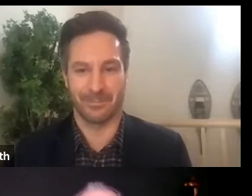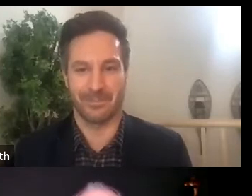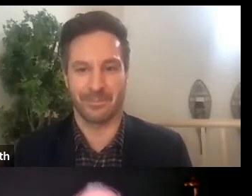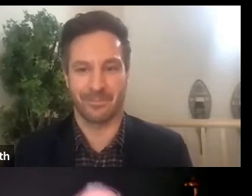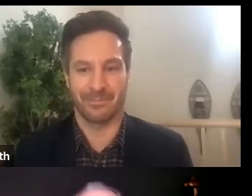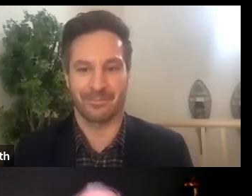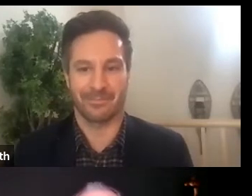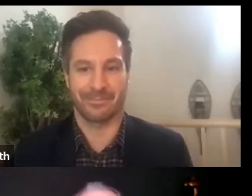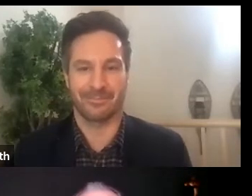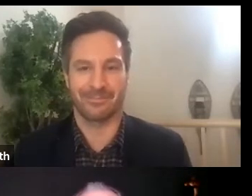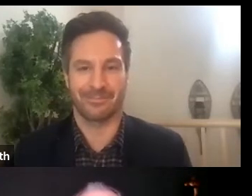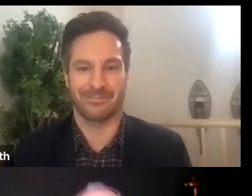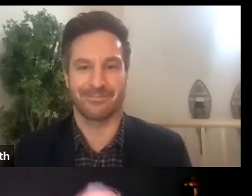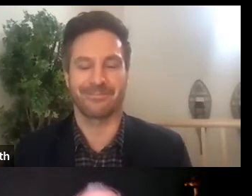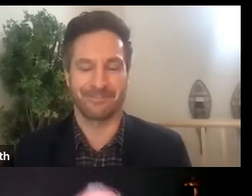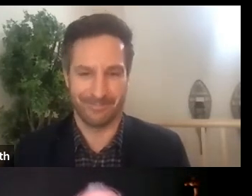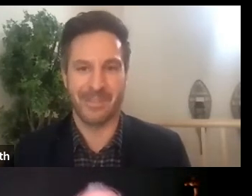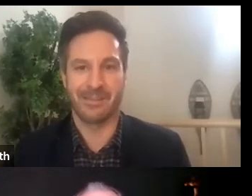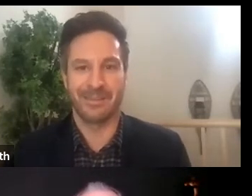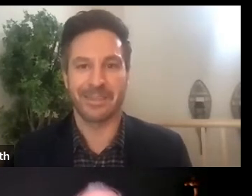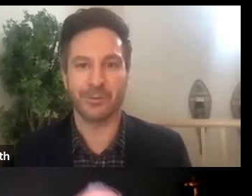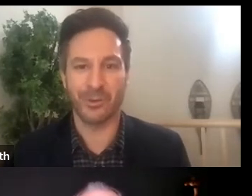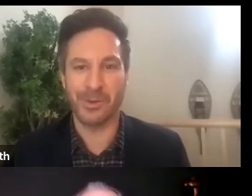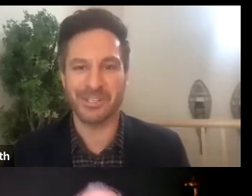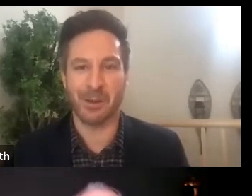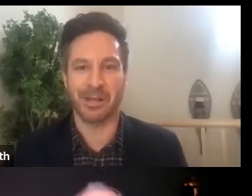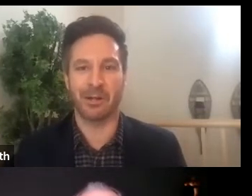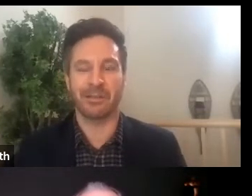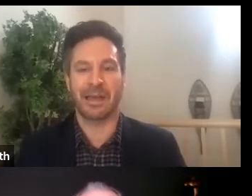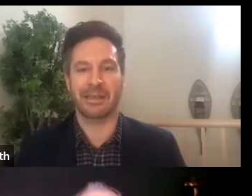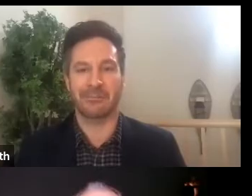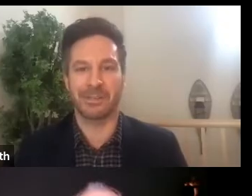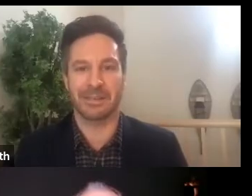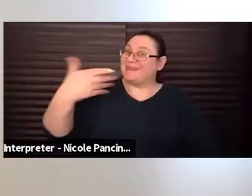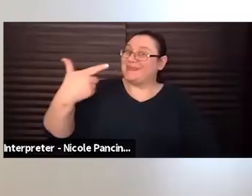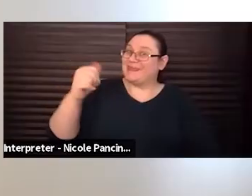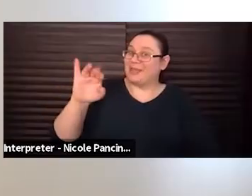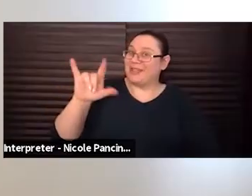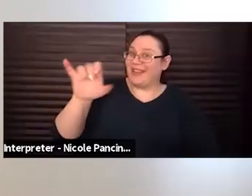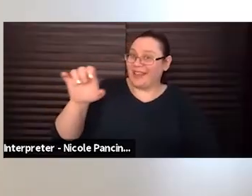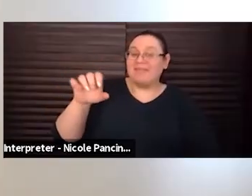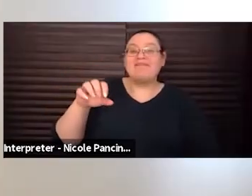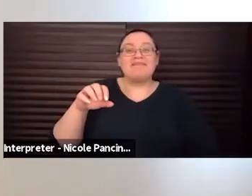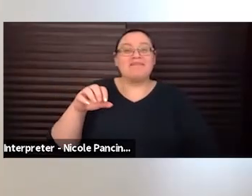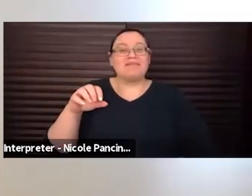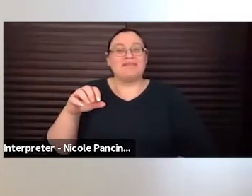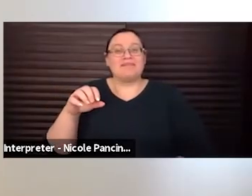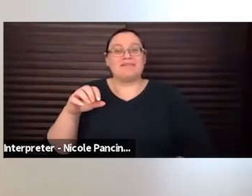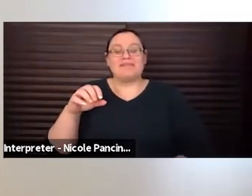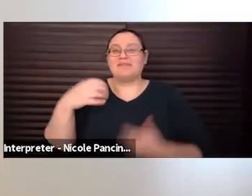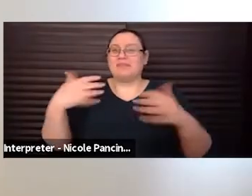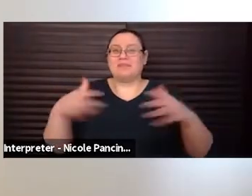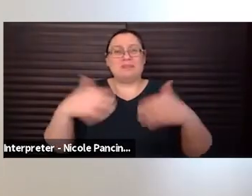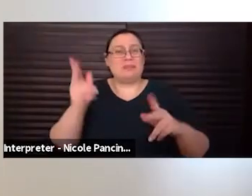all of you with us. So thank you. Take it away. Thank you so much, Gabrielle. And it really is a star-studded panel